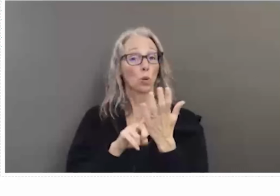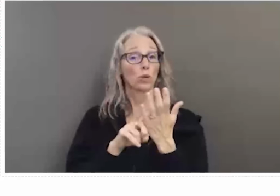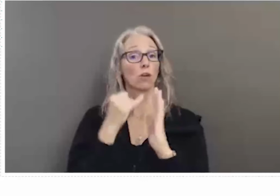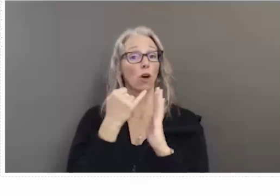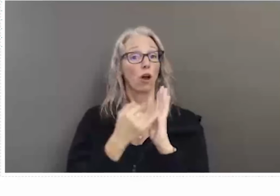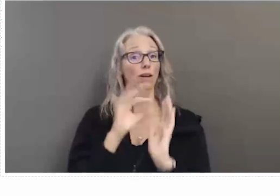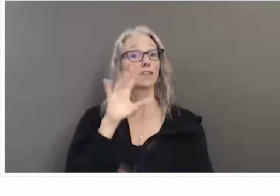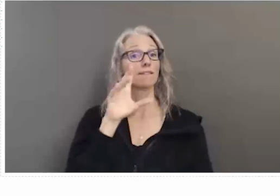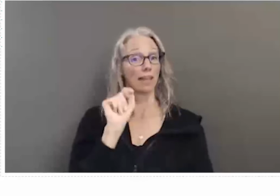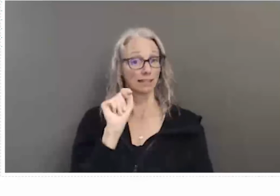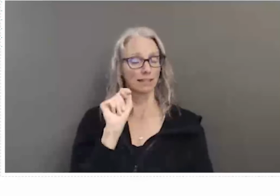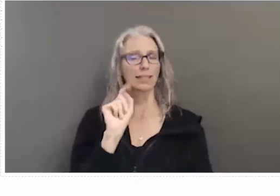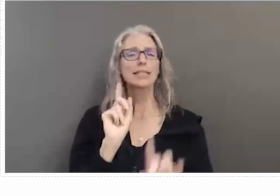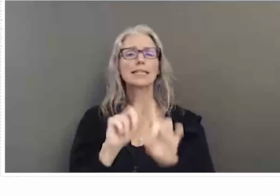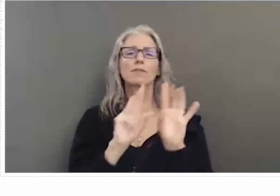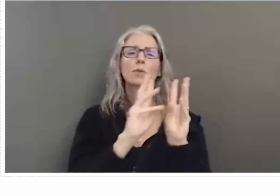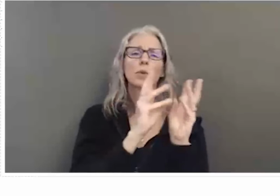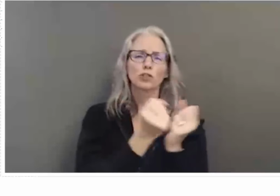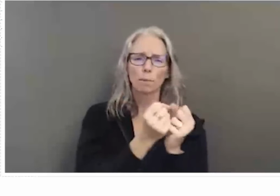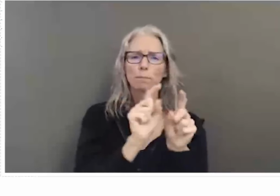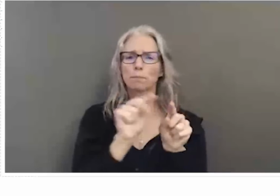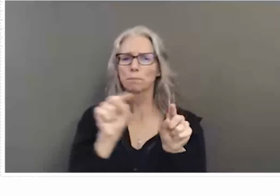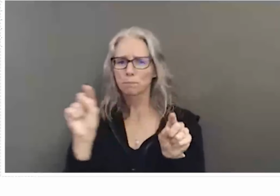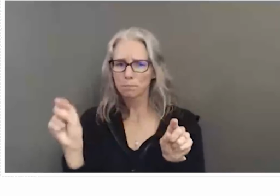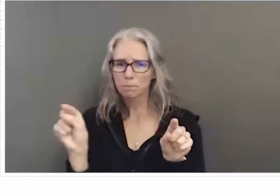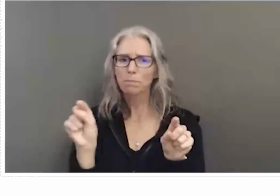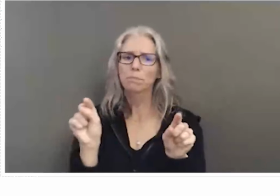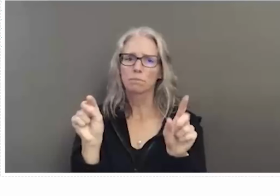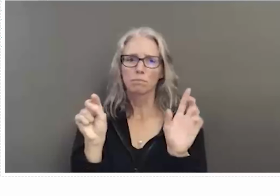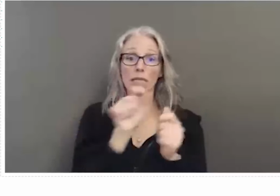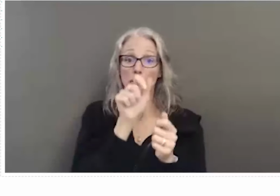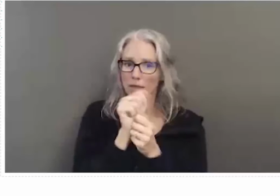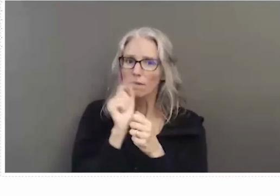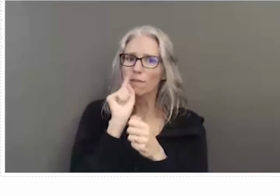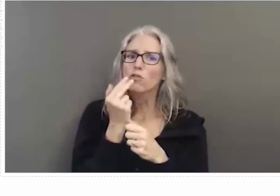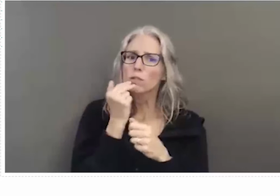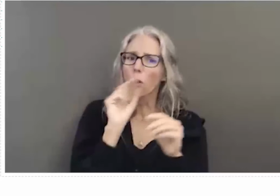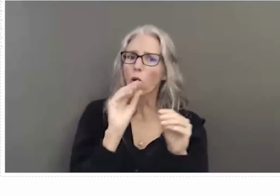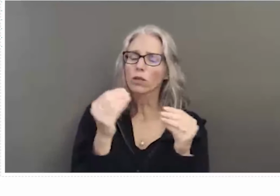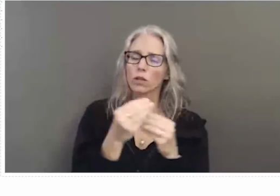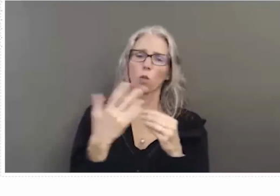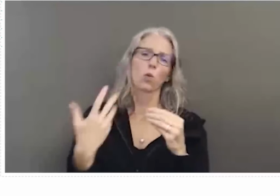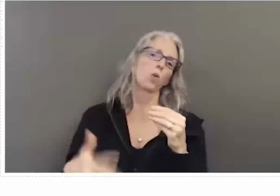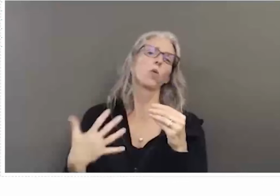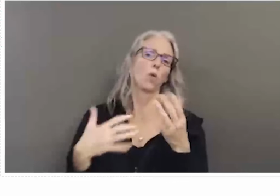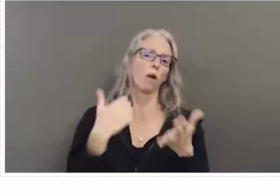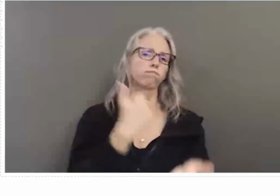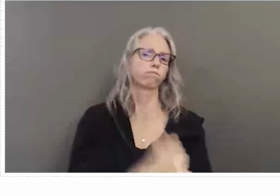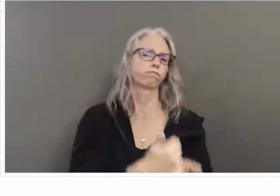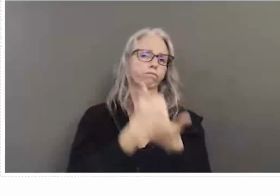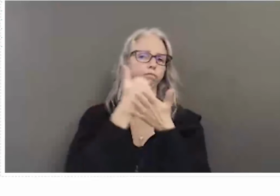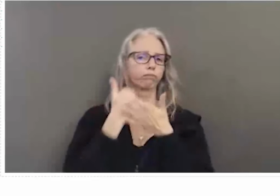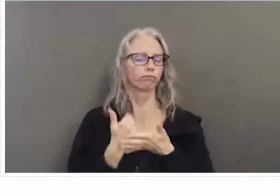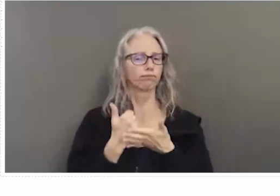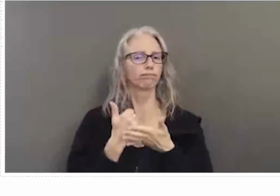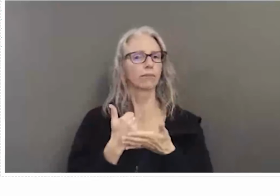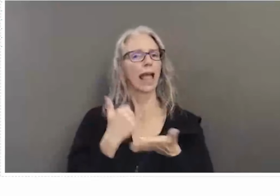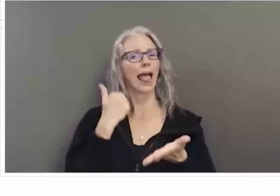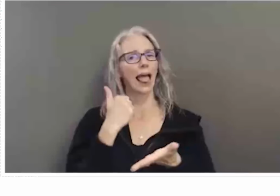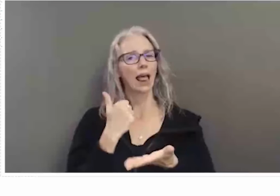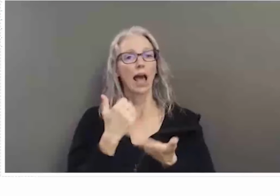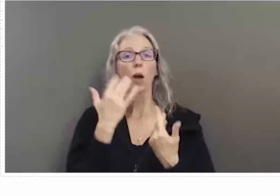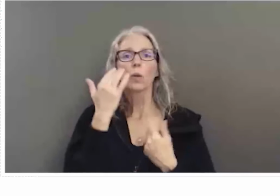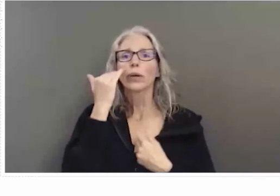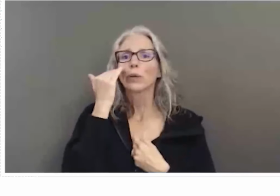especially relevant to smaller organizations have been really helpful, focusing on how to grow even with limited